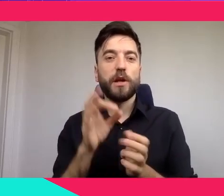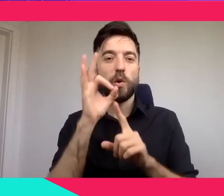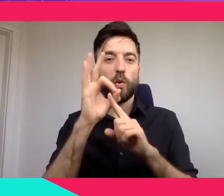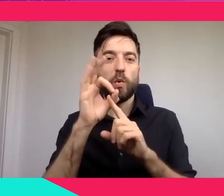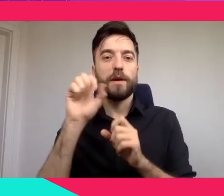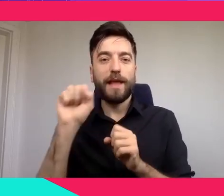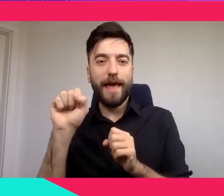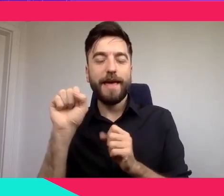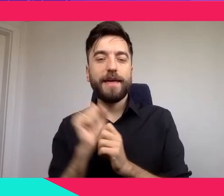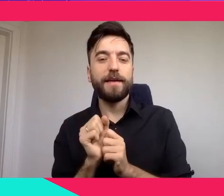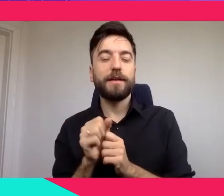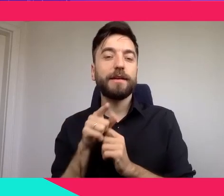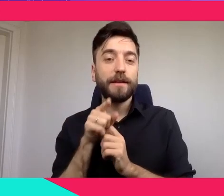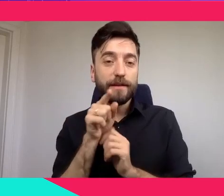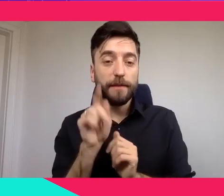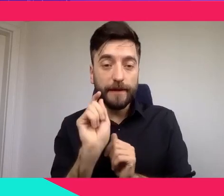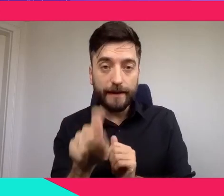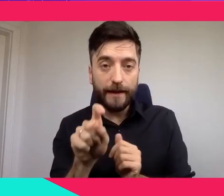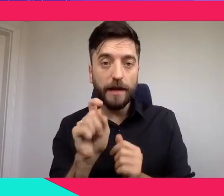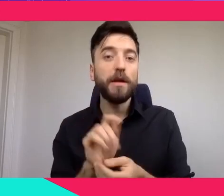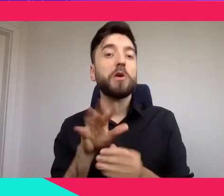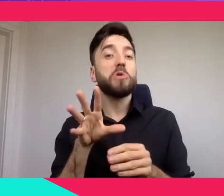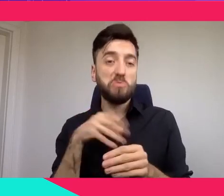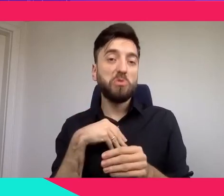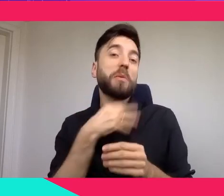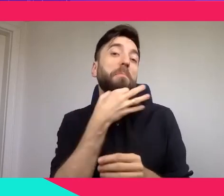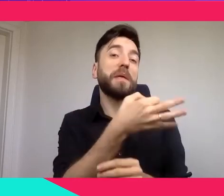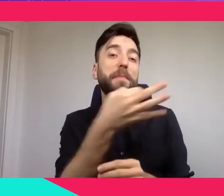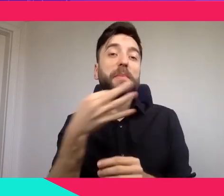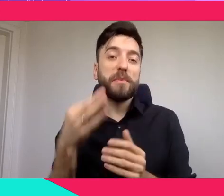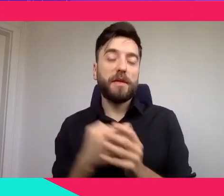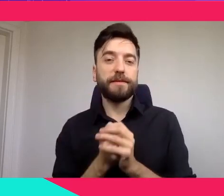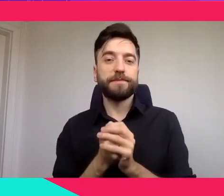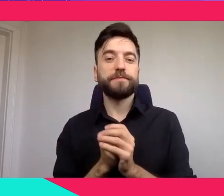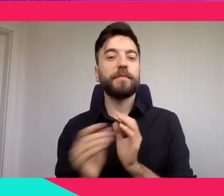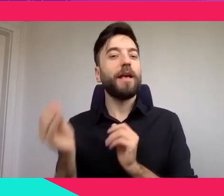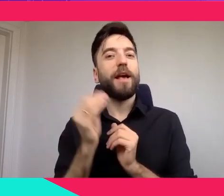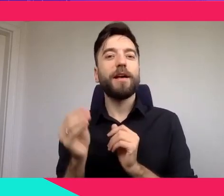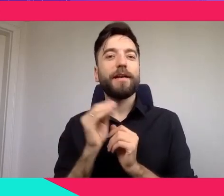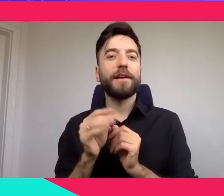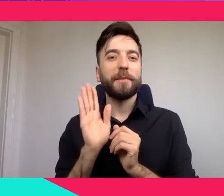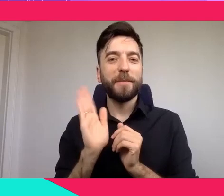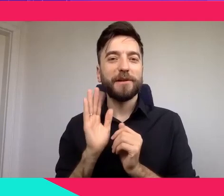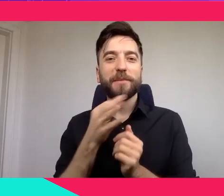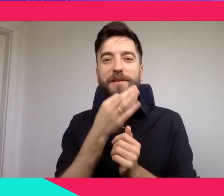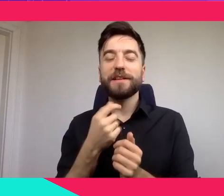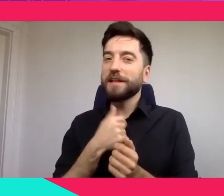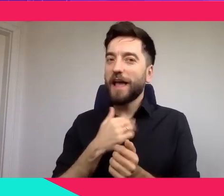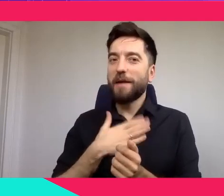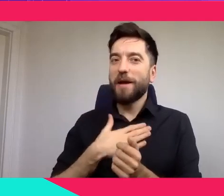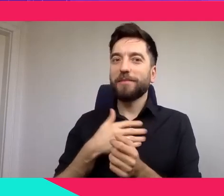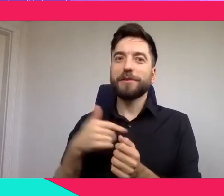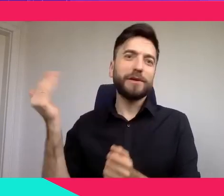the questions from the audience, I actually have I have super like many questions, but like there's one that I would like to start